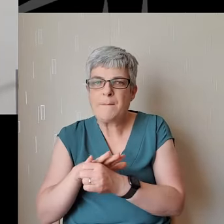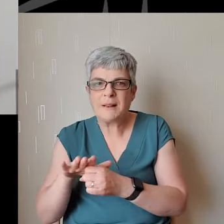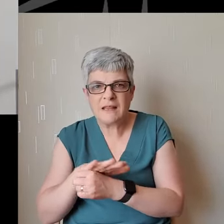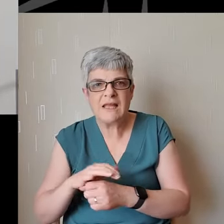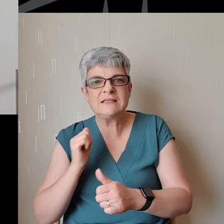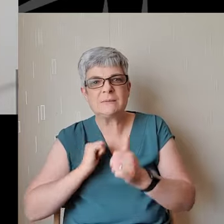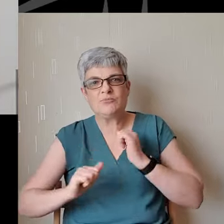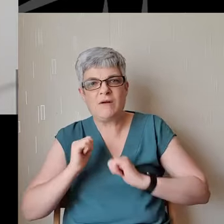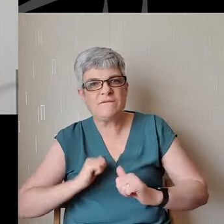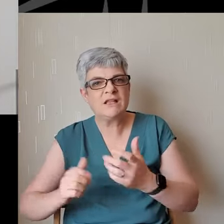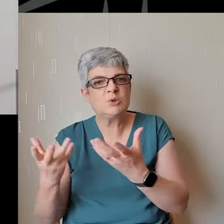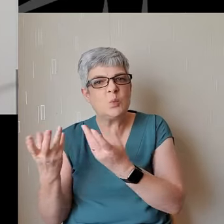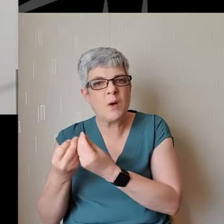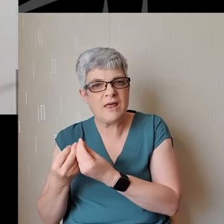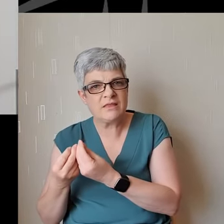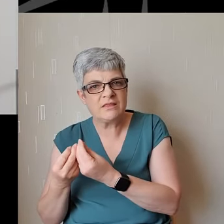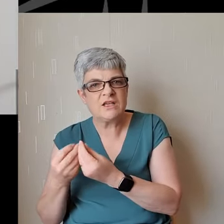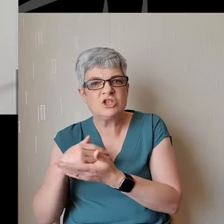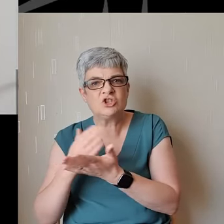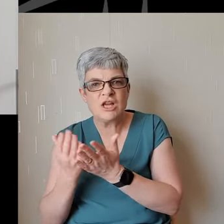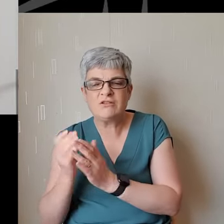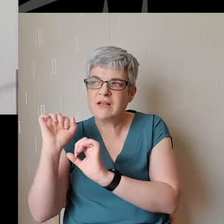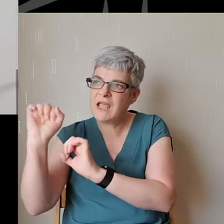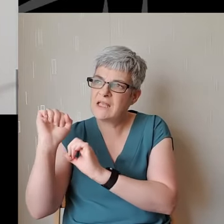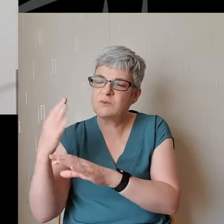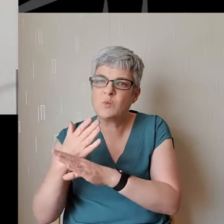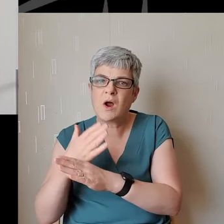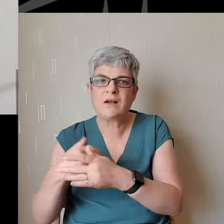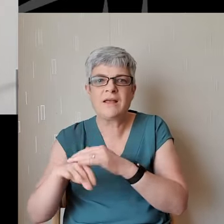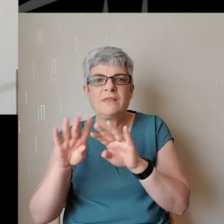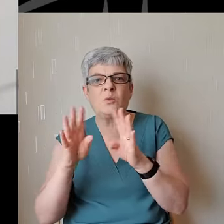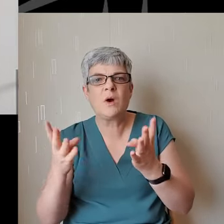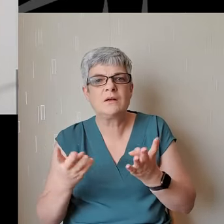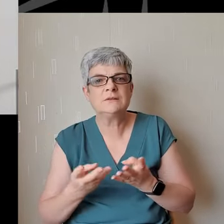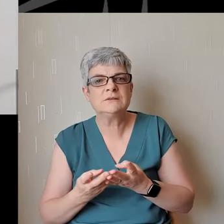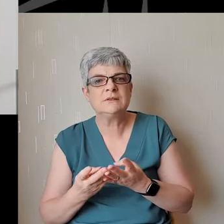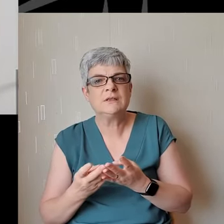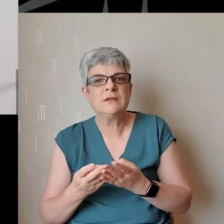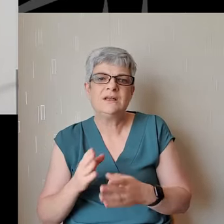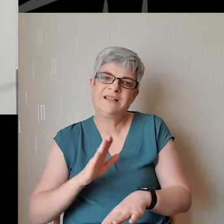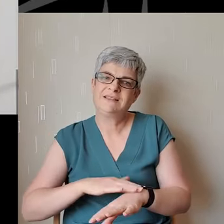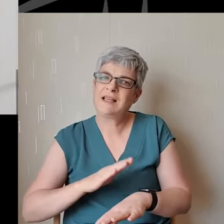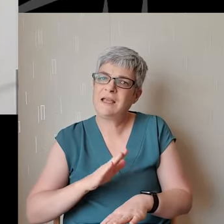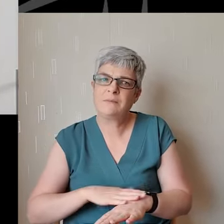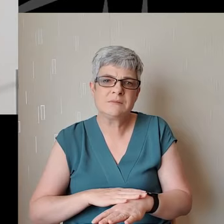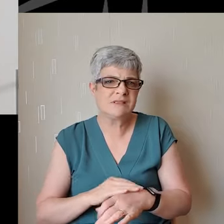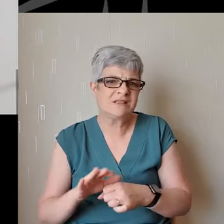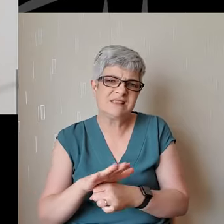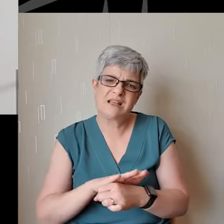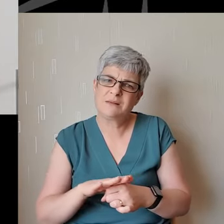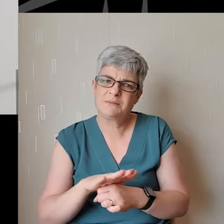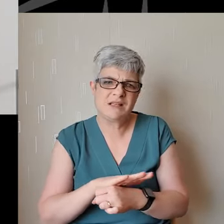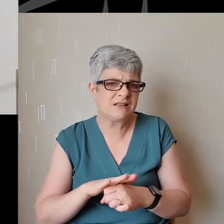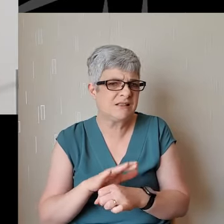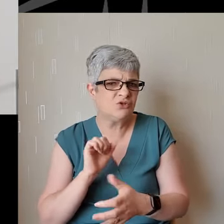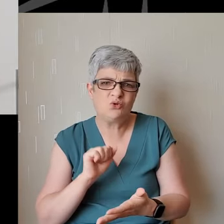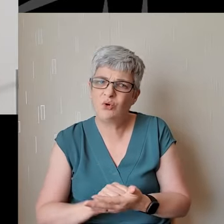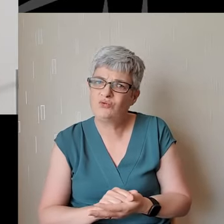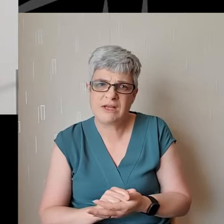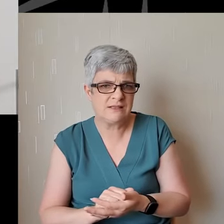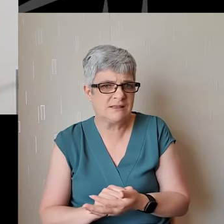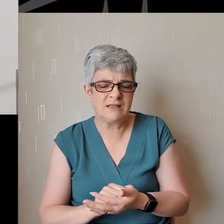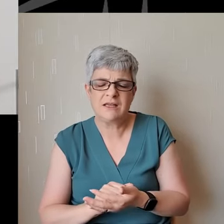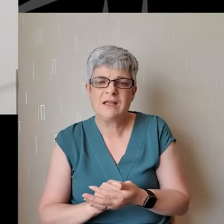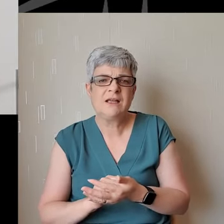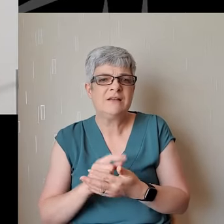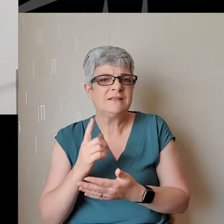of being with him and sharing in his work in the world, even in the times when it doesn't mean the circumstances are right and dead easy,